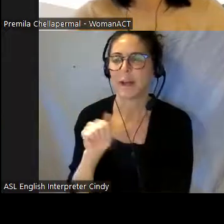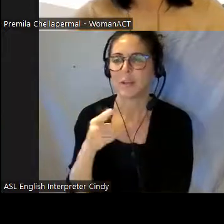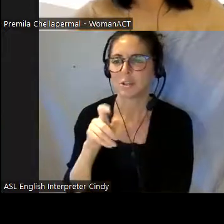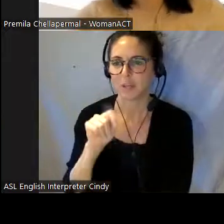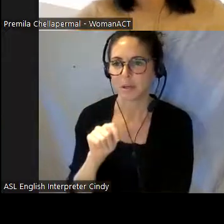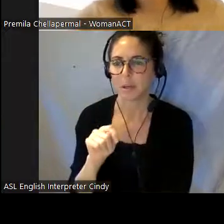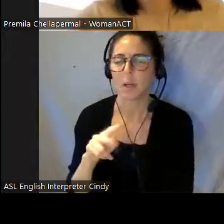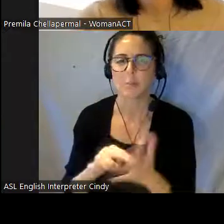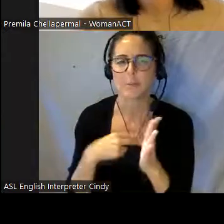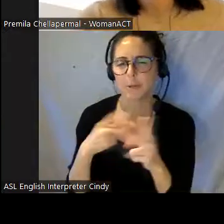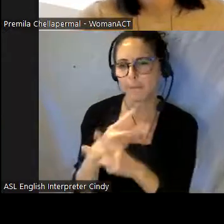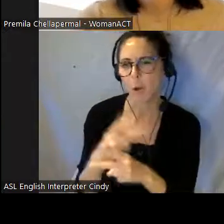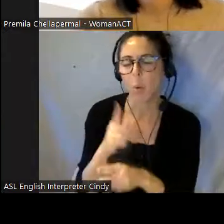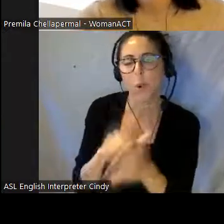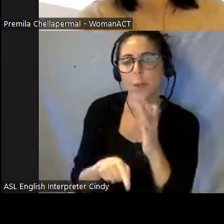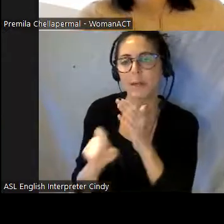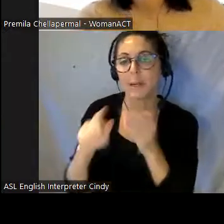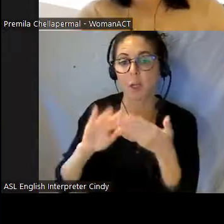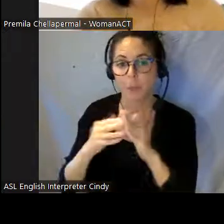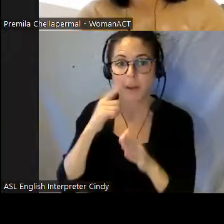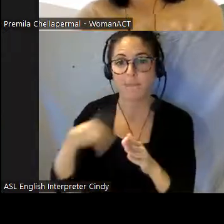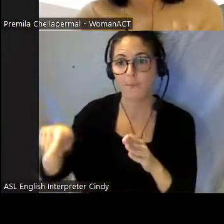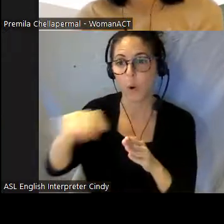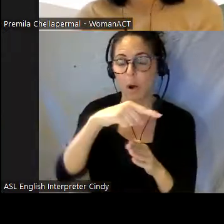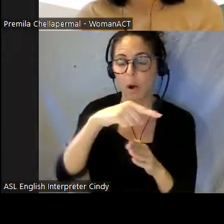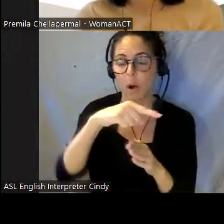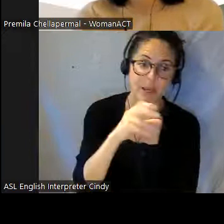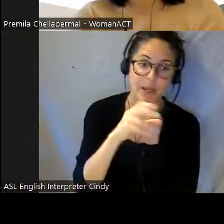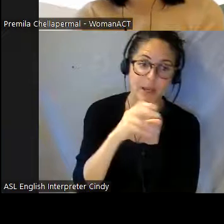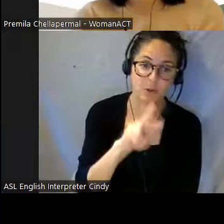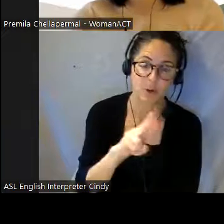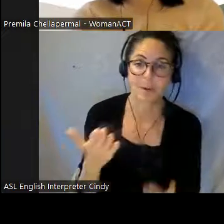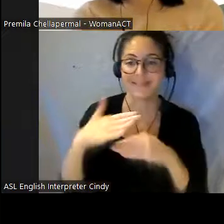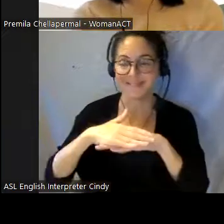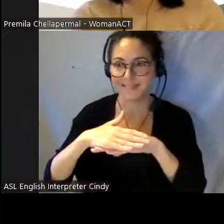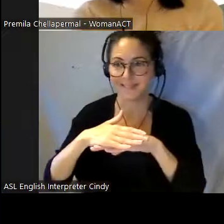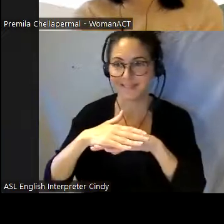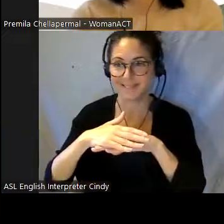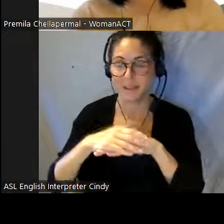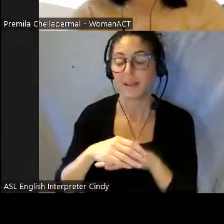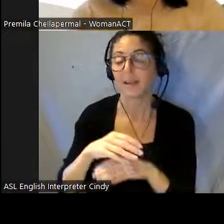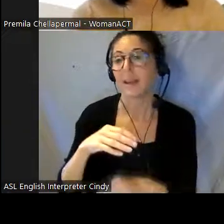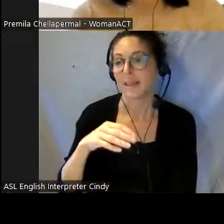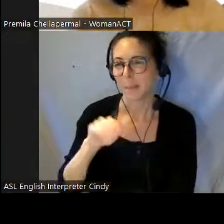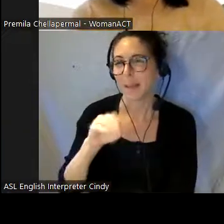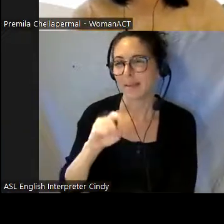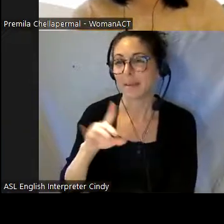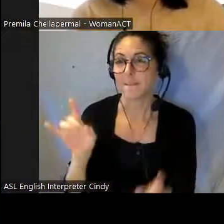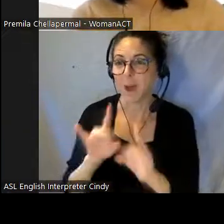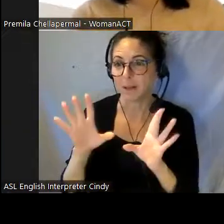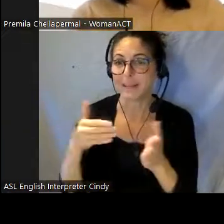is needed in community around those intersections of gender and gender-based violence in senior